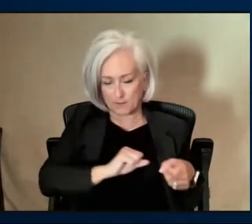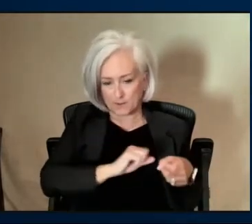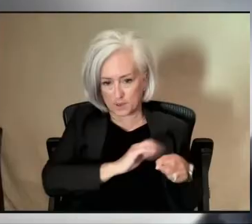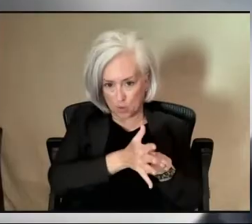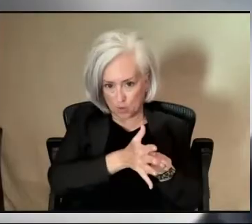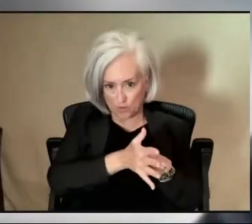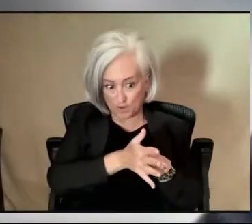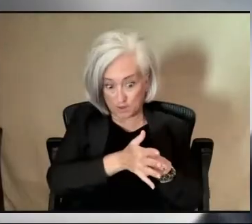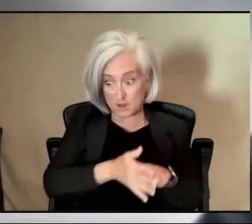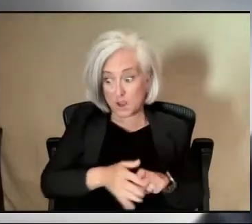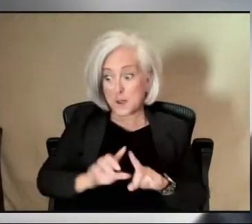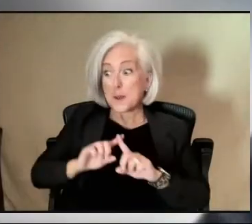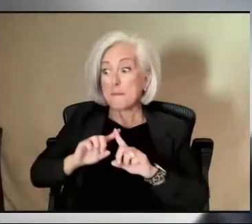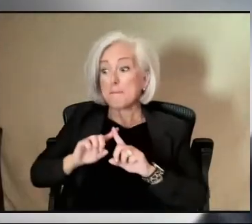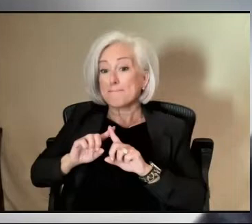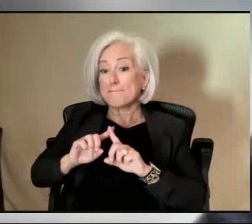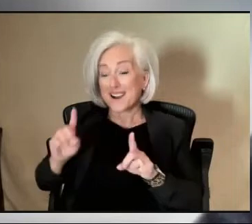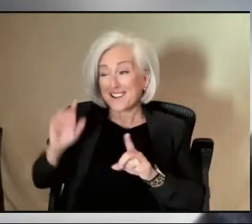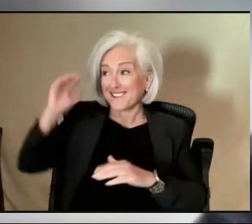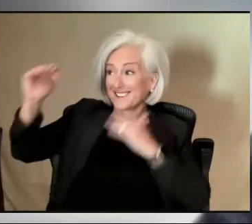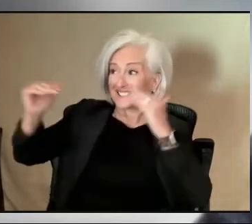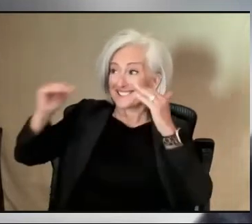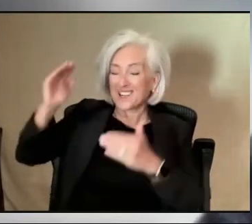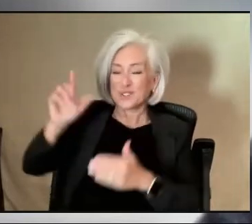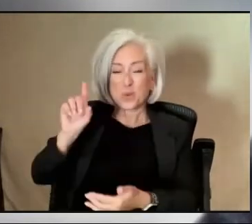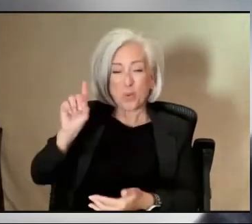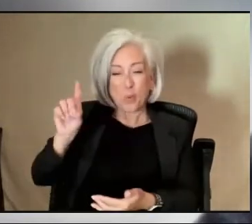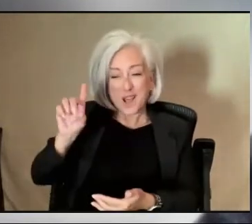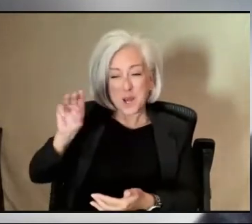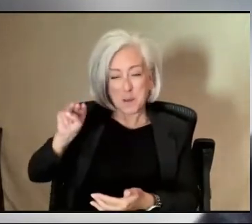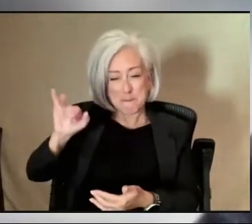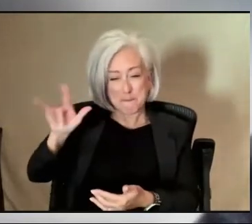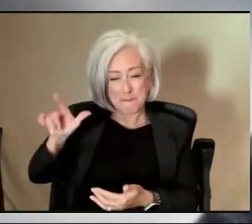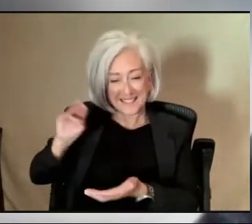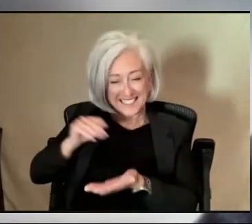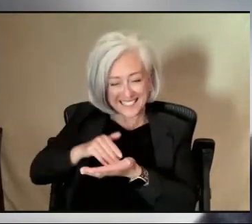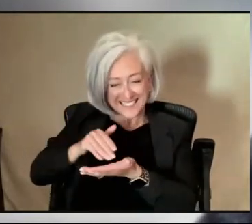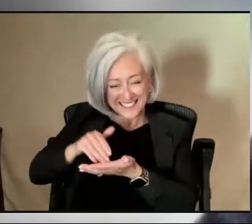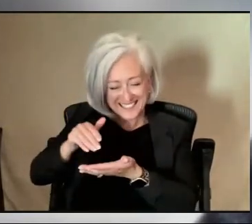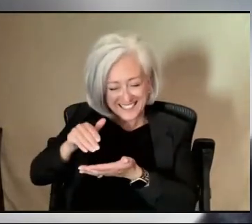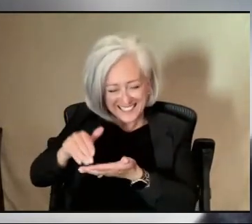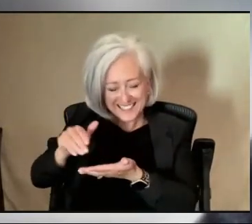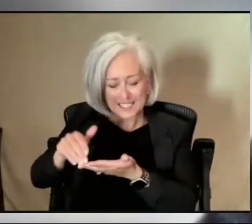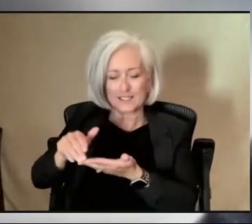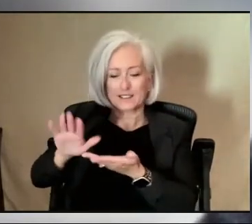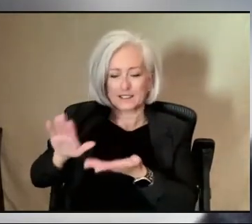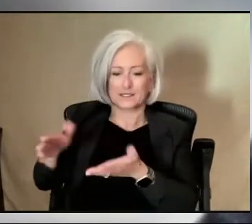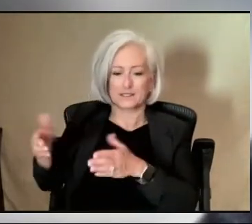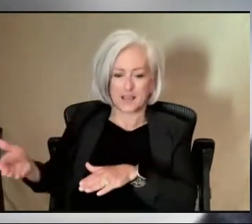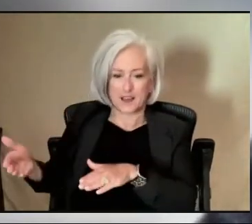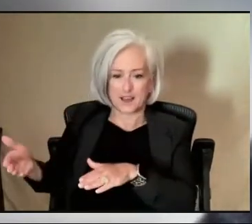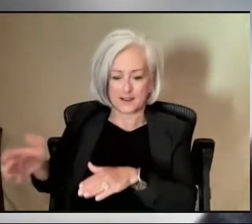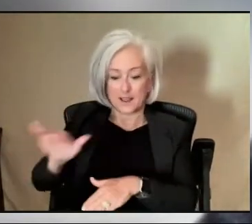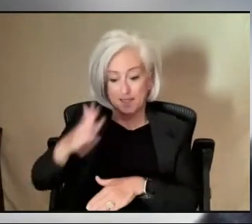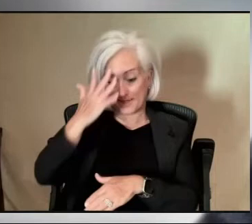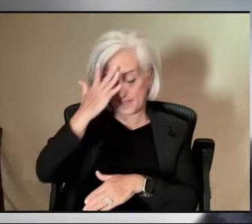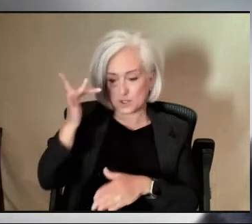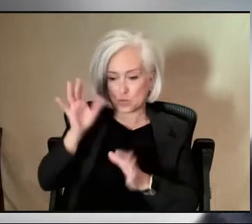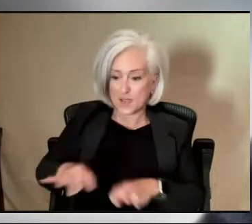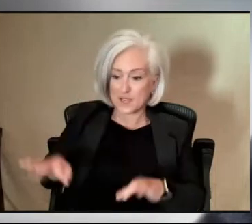1 million adults that have died. So it was really important that be tested in adults because they were the ones that